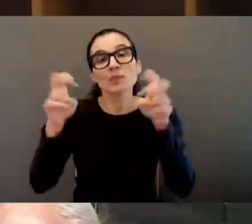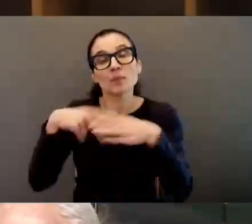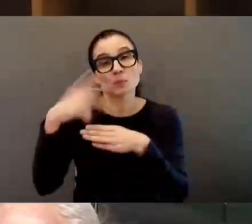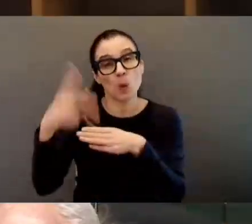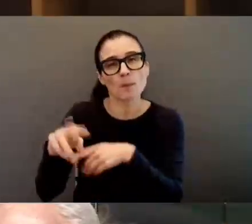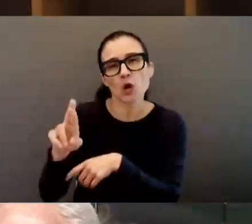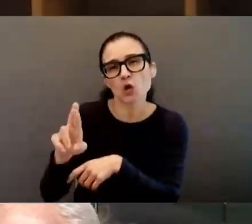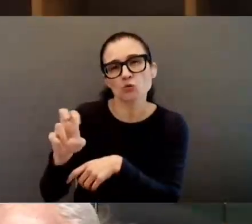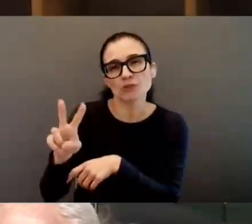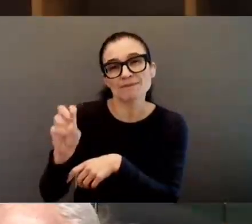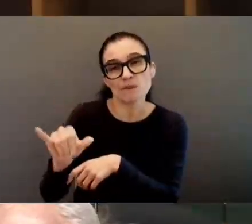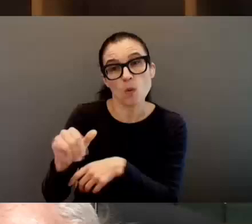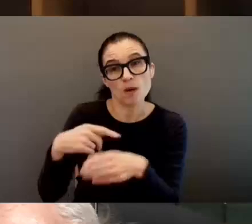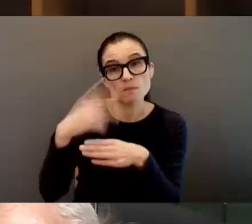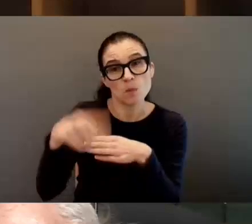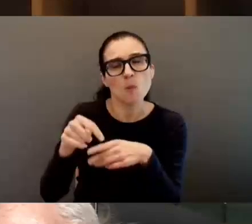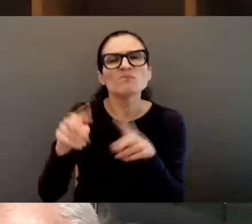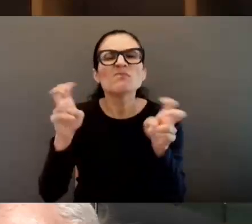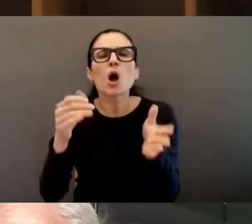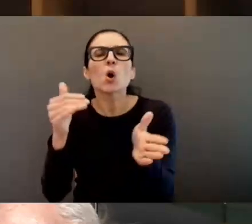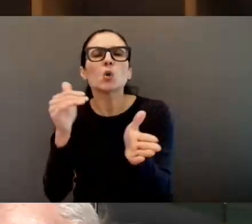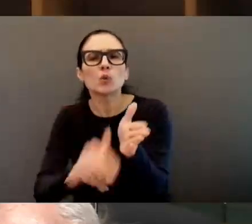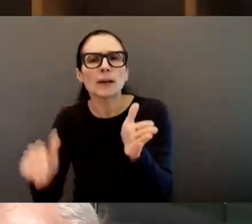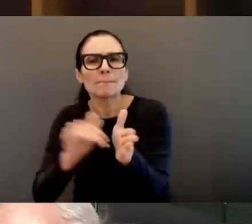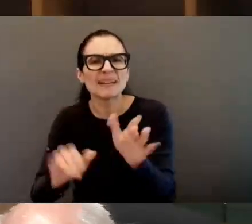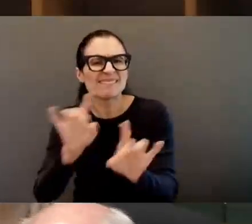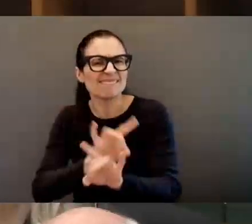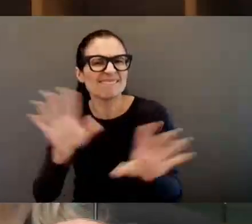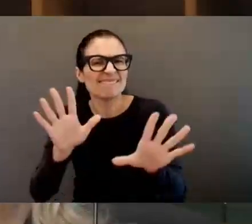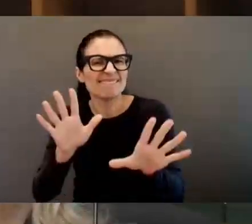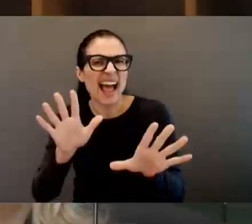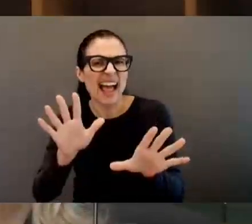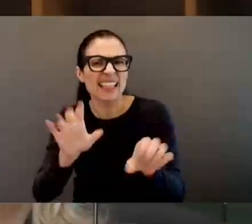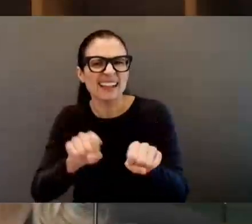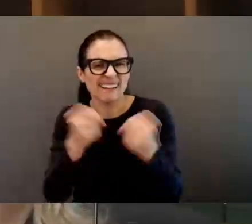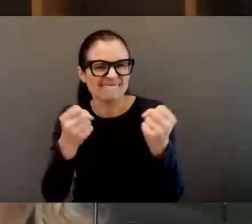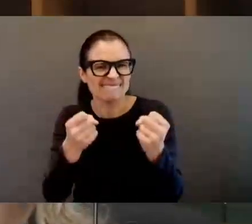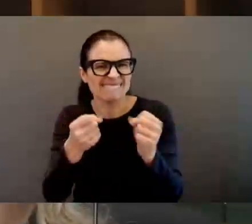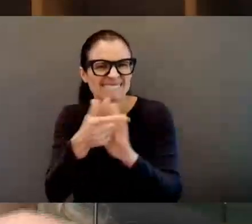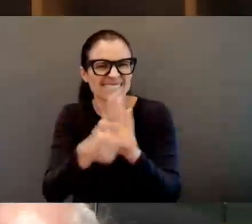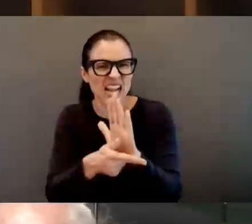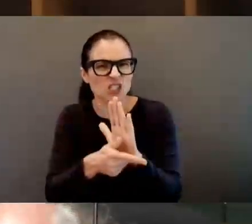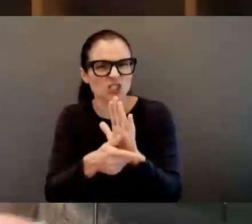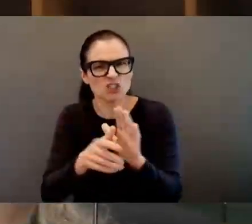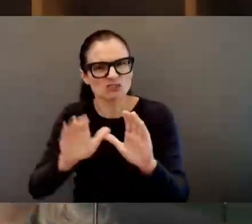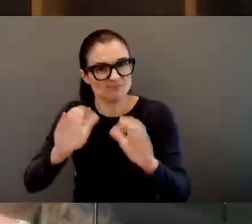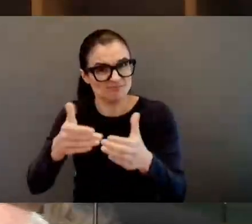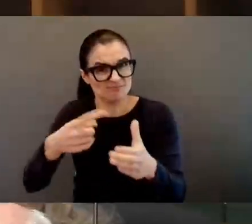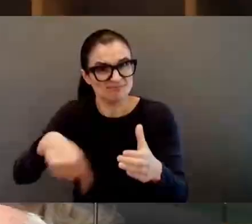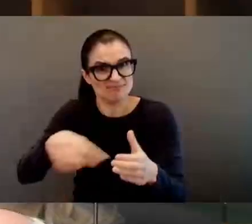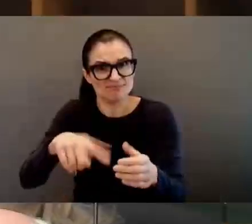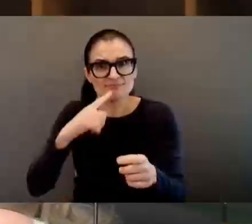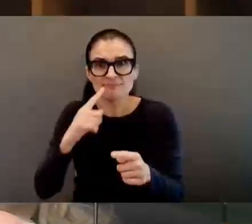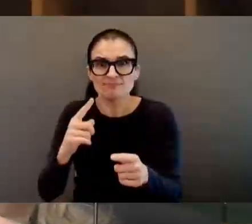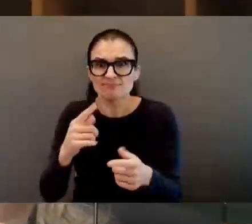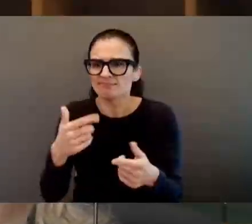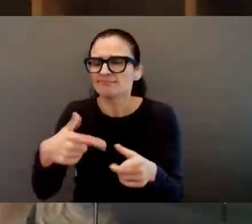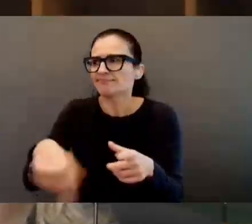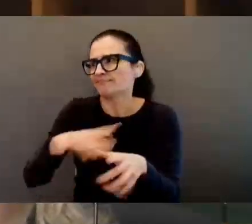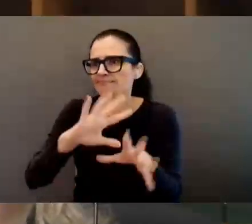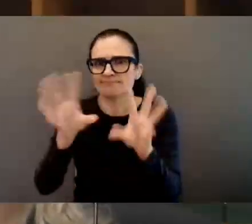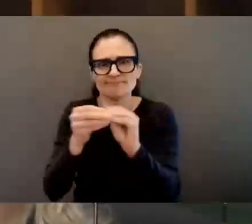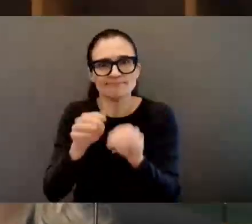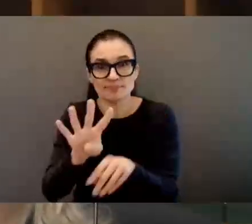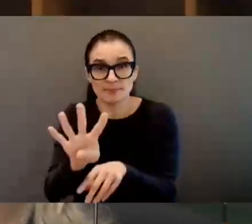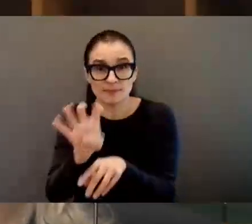of the most violent offenders Members, please. In the system, and going from an individual who was responsible for hundreds of calls